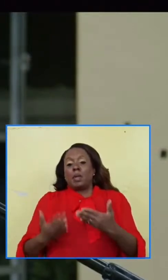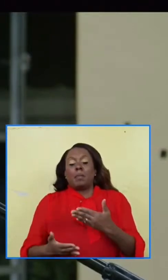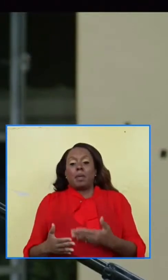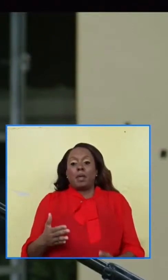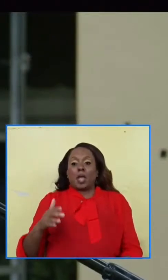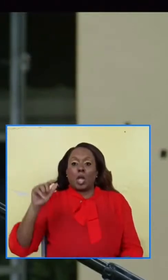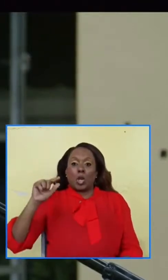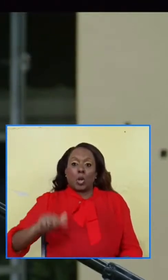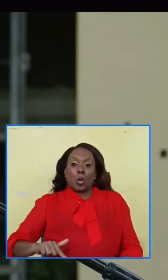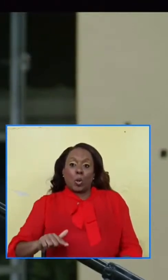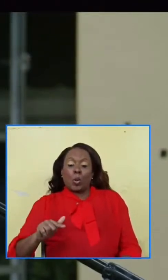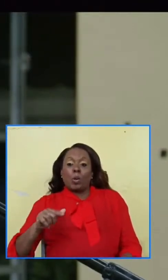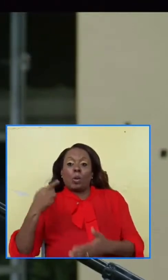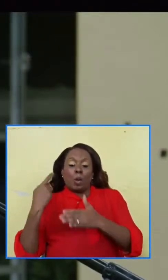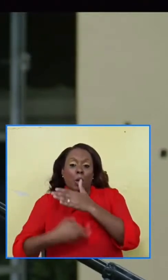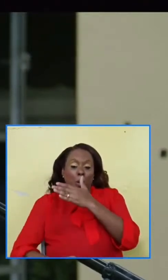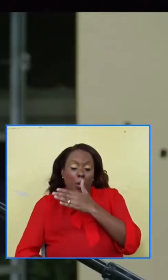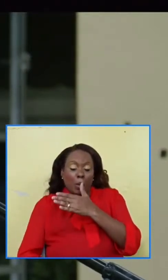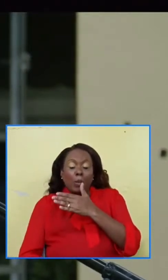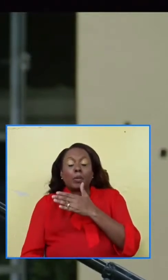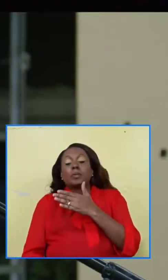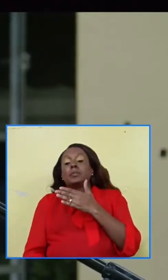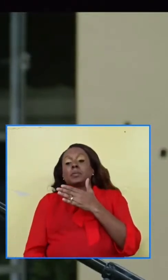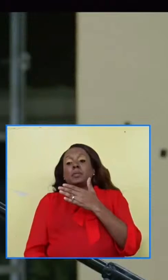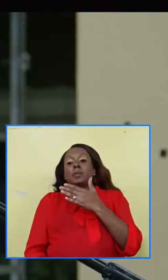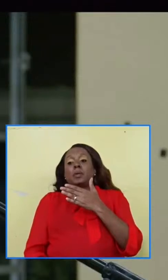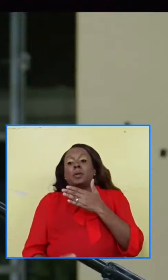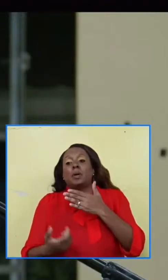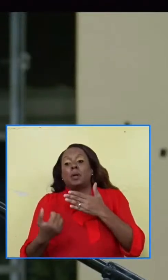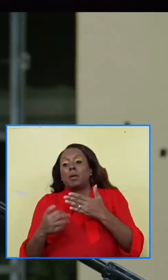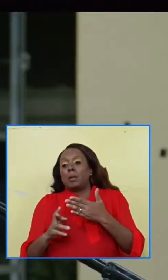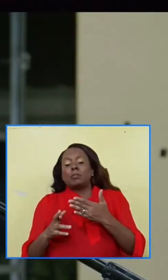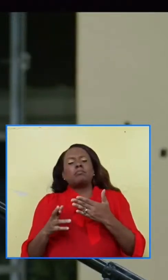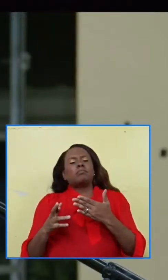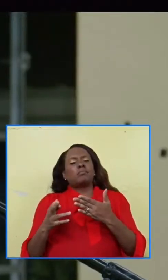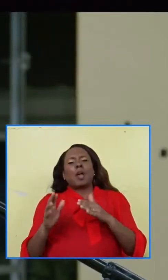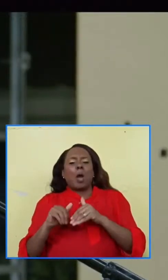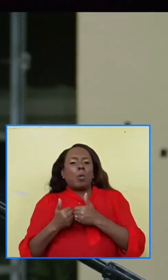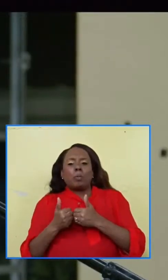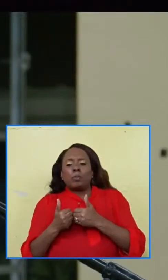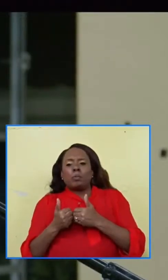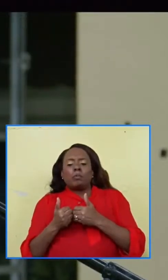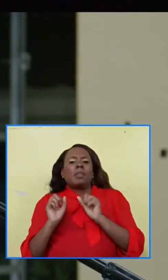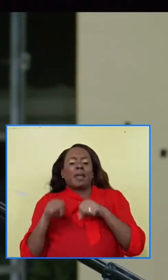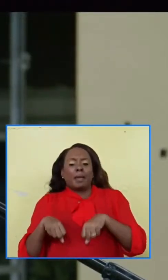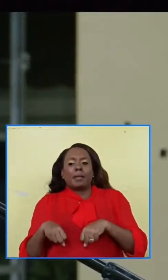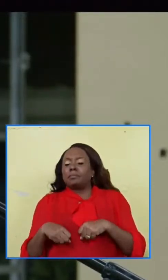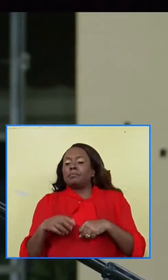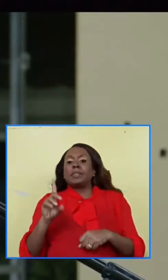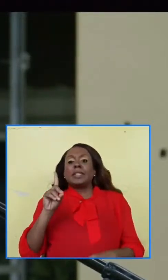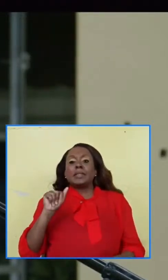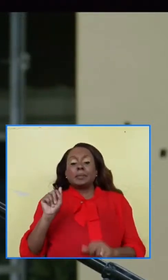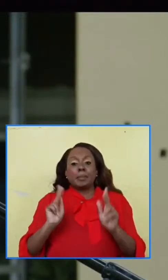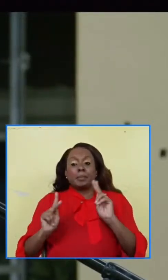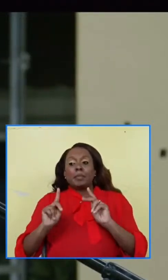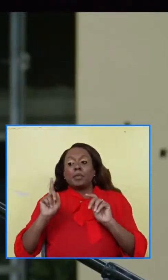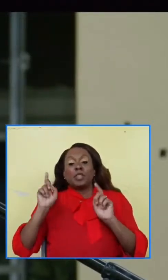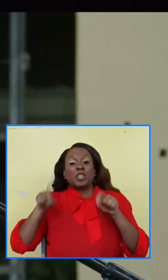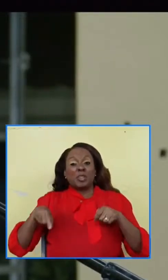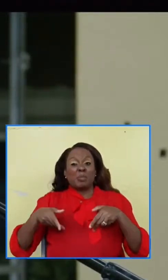rate or whatever they see fit. They should have an option to pay in how much they see